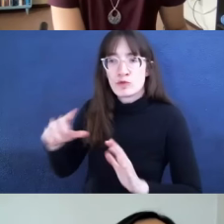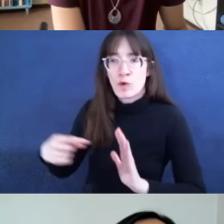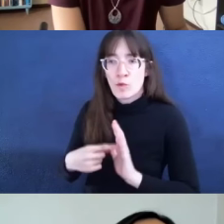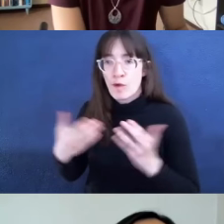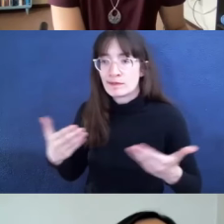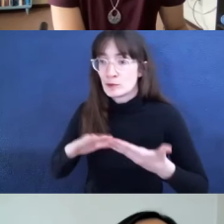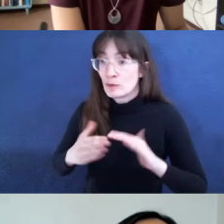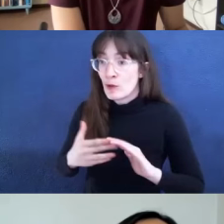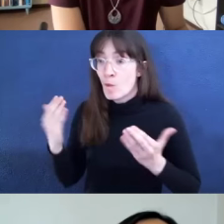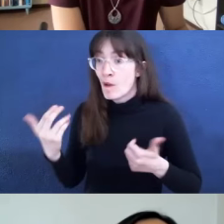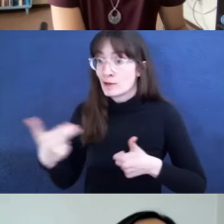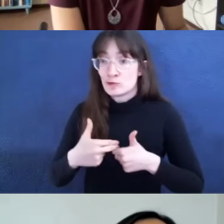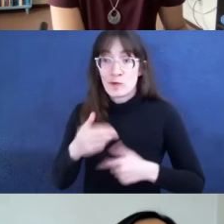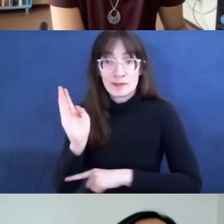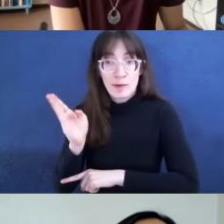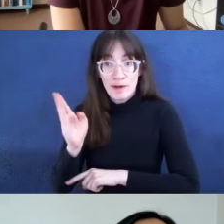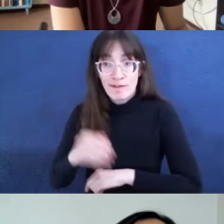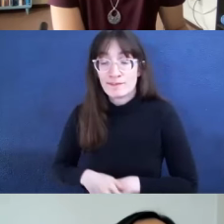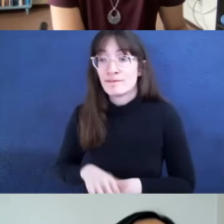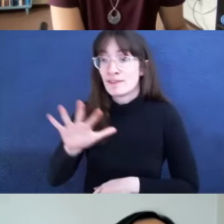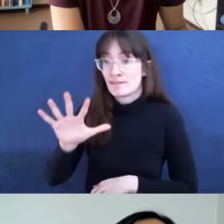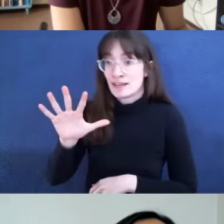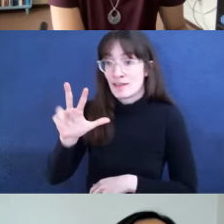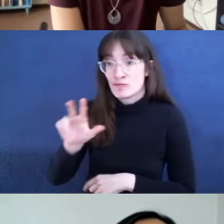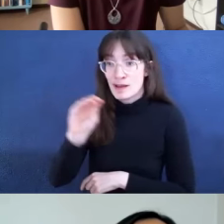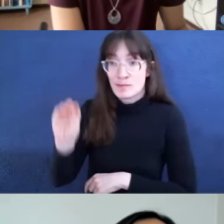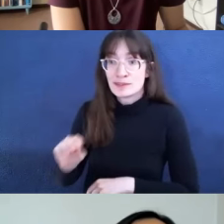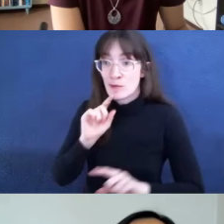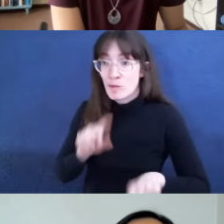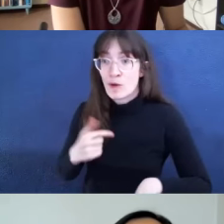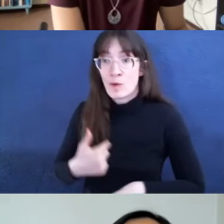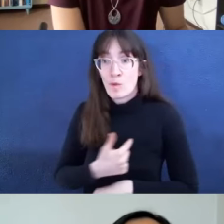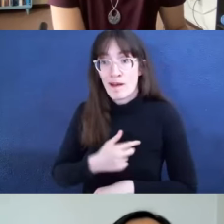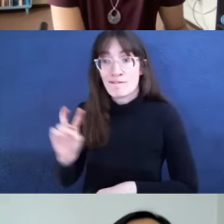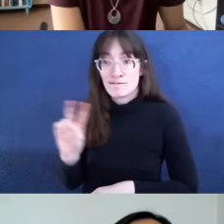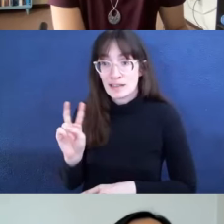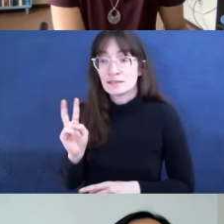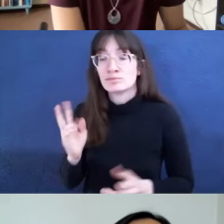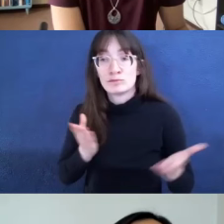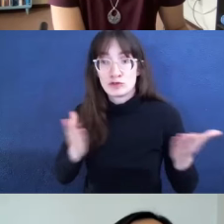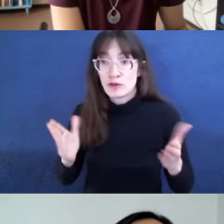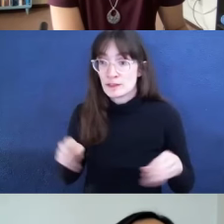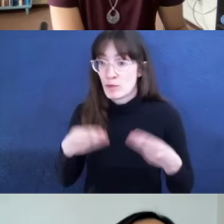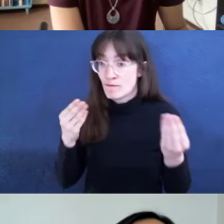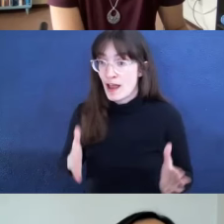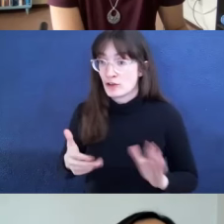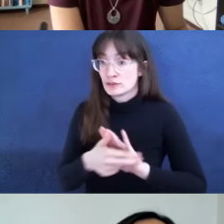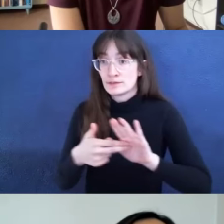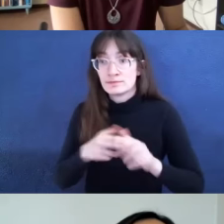the webinar. And 53% of us reported that we are victim service providers. And